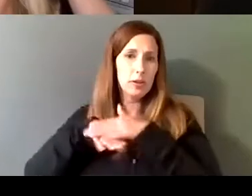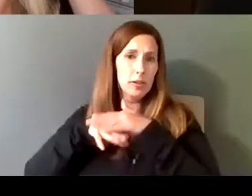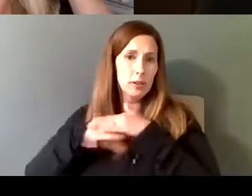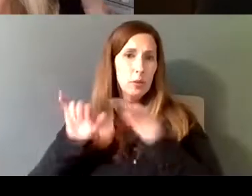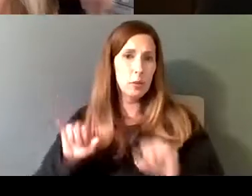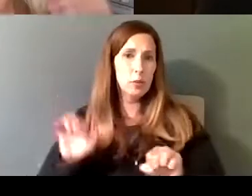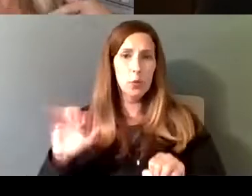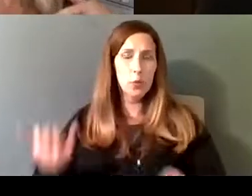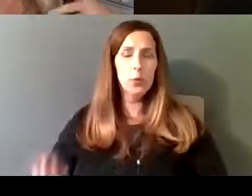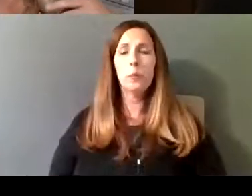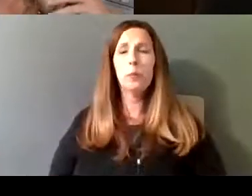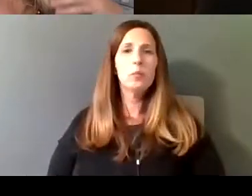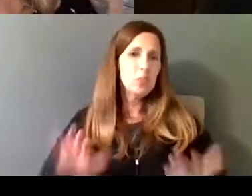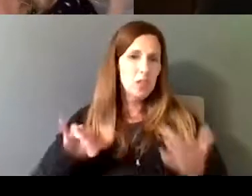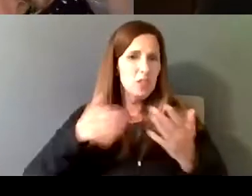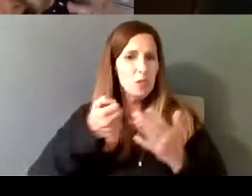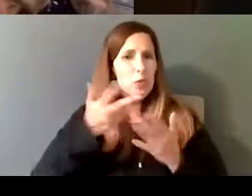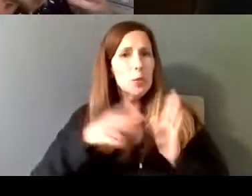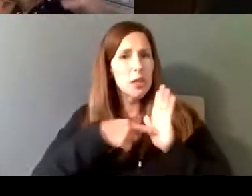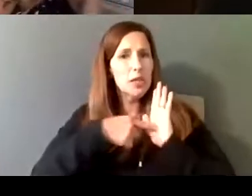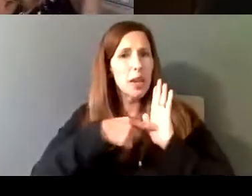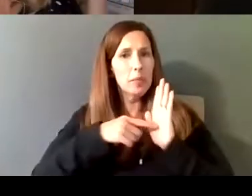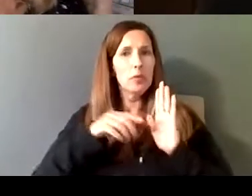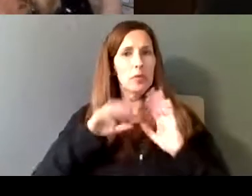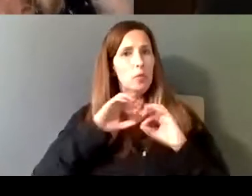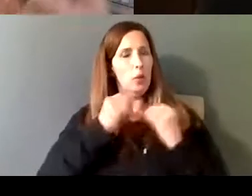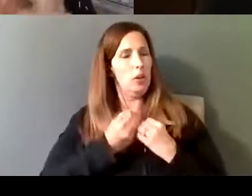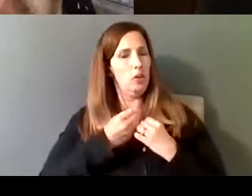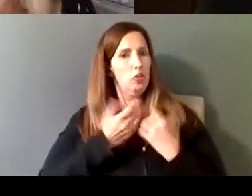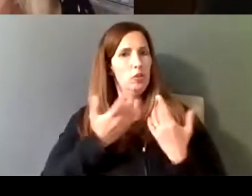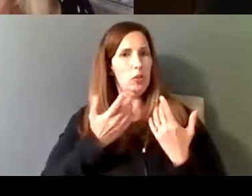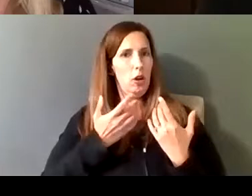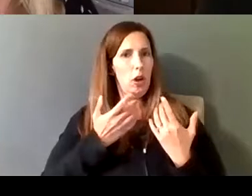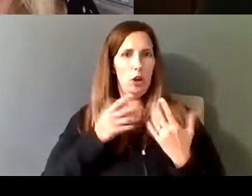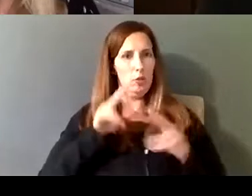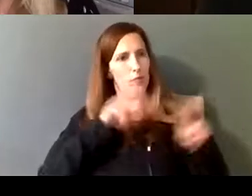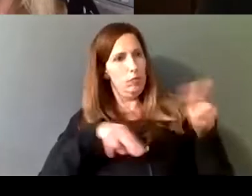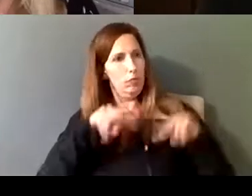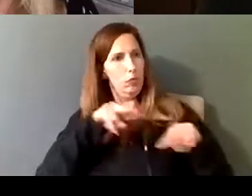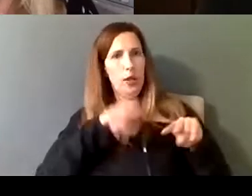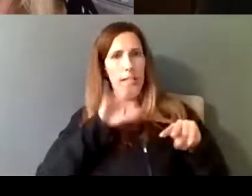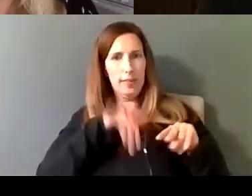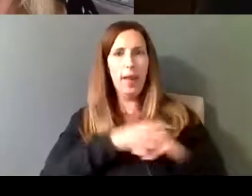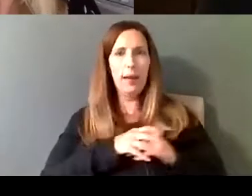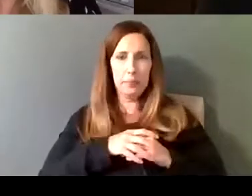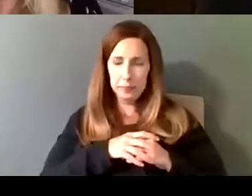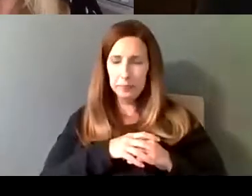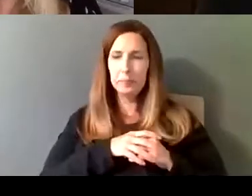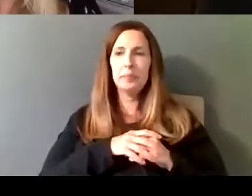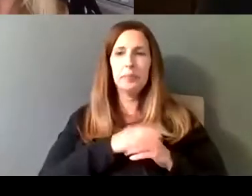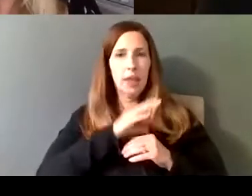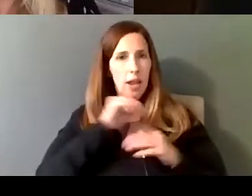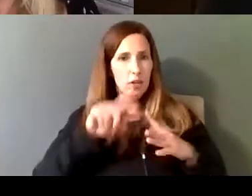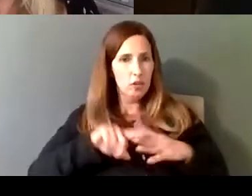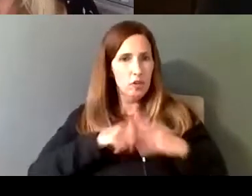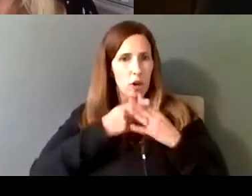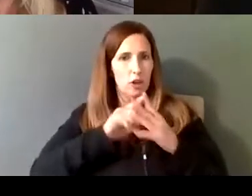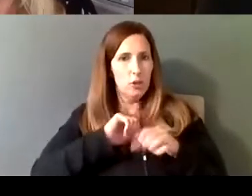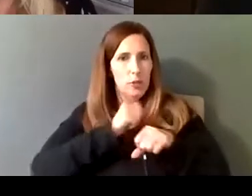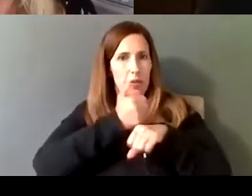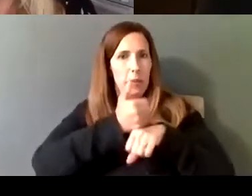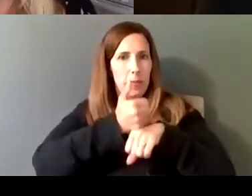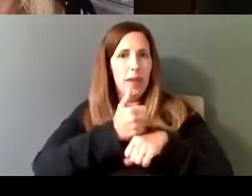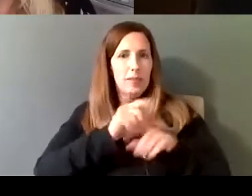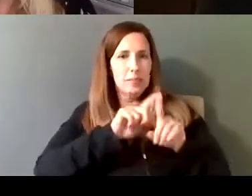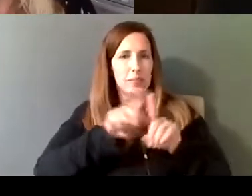organizations that are notable and that are taking a look at this. and that are starting to implement some of these